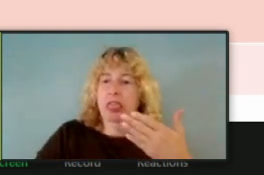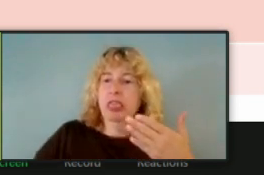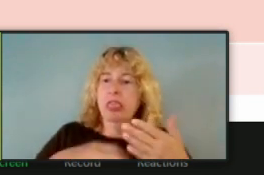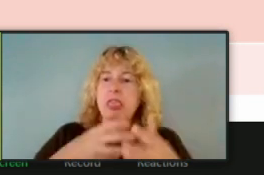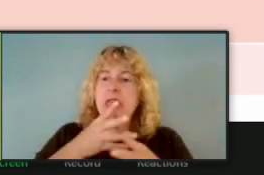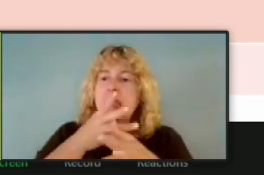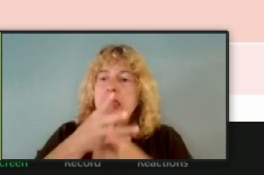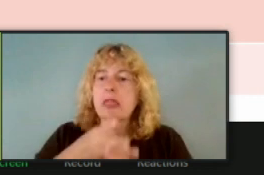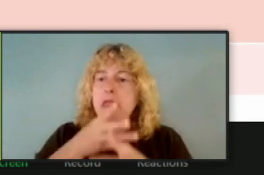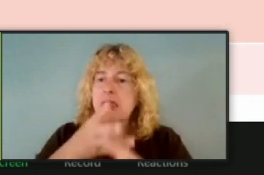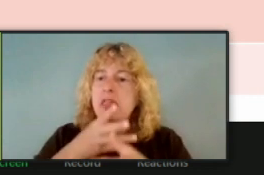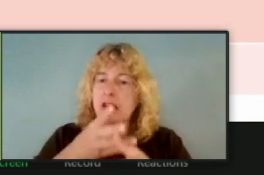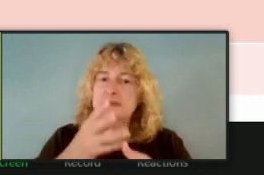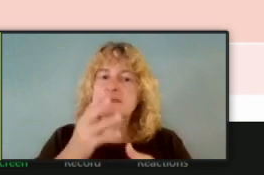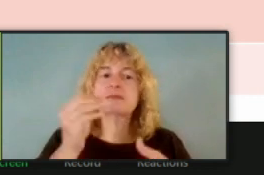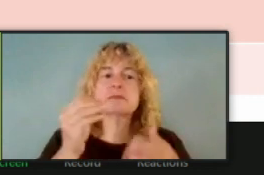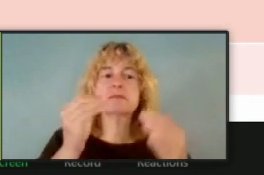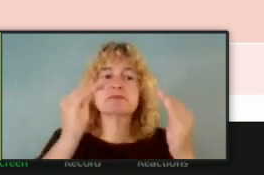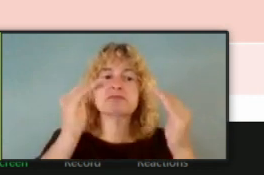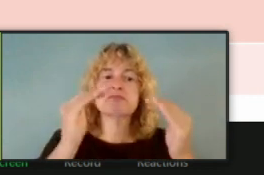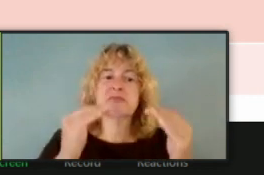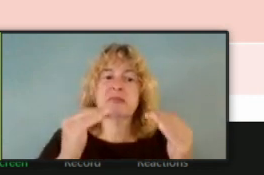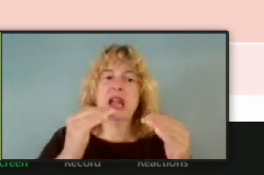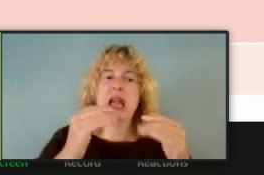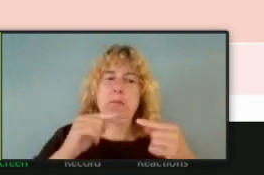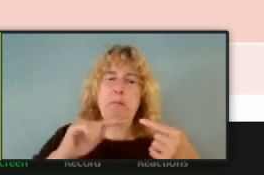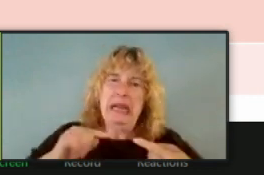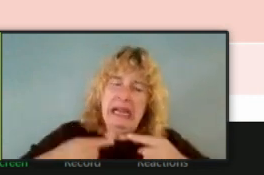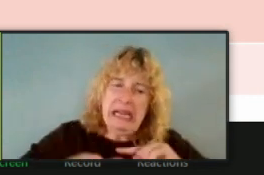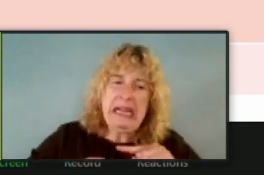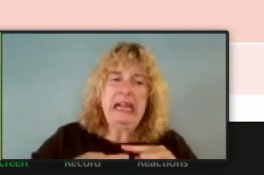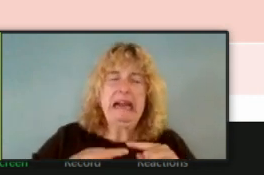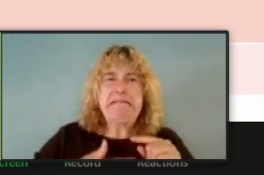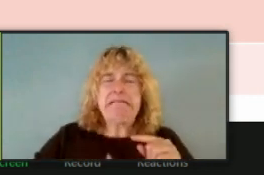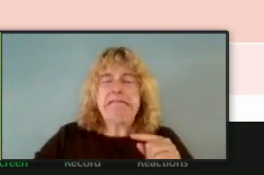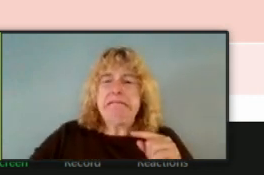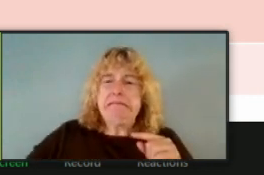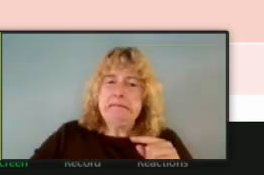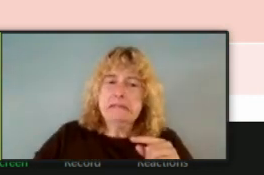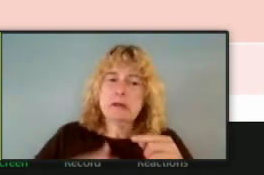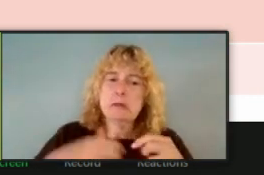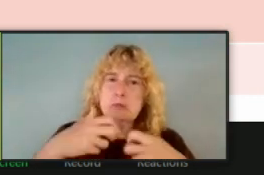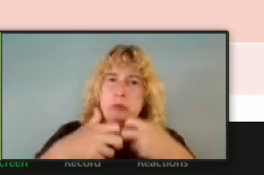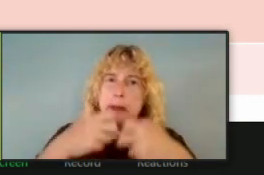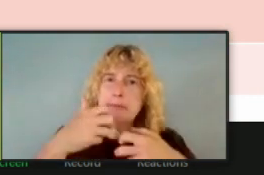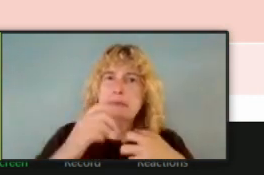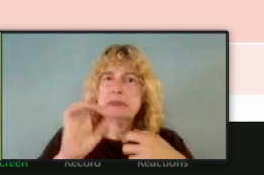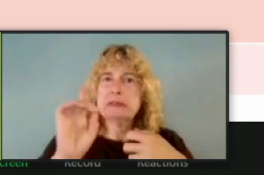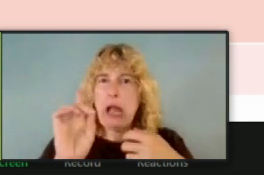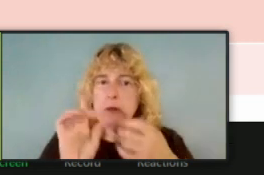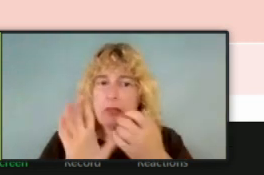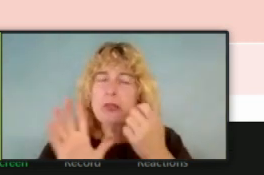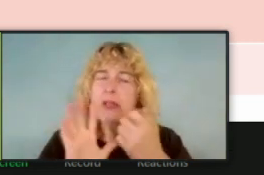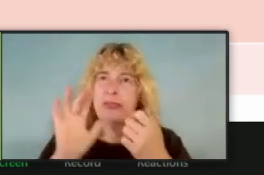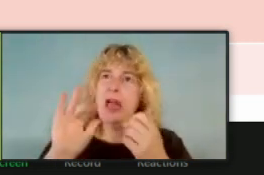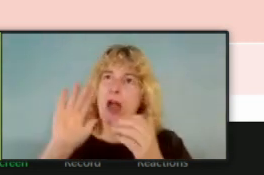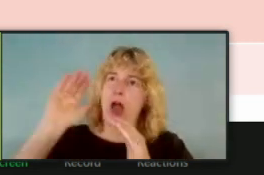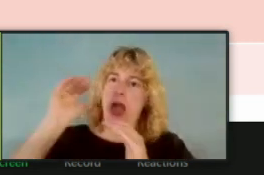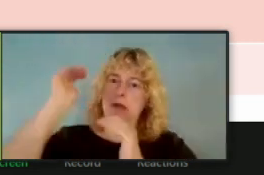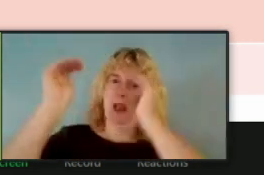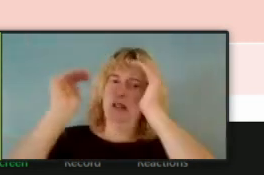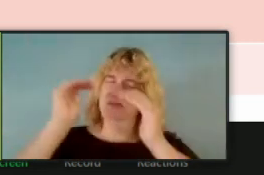symptoms, which for adults being a primarily respiratory illness, you know, we were surprised